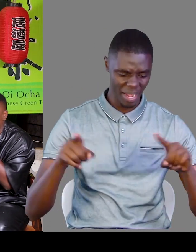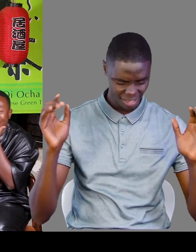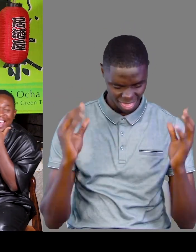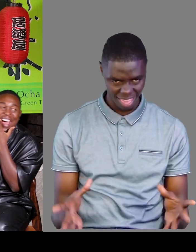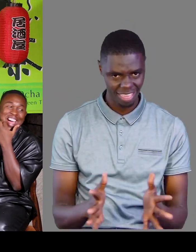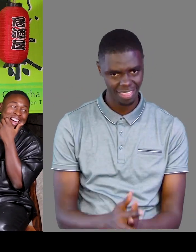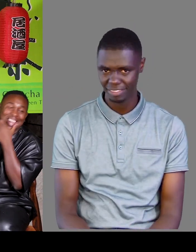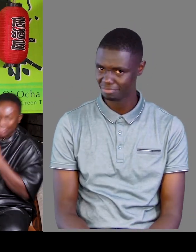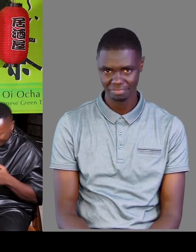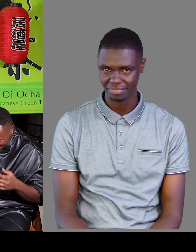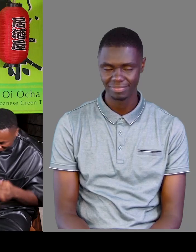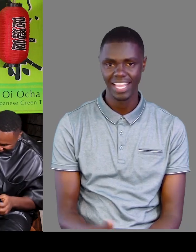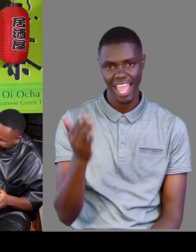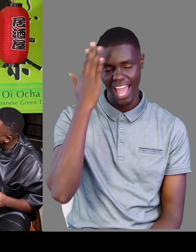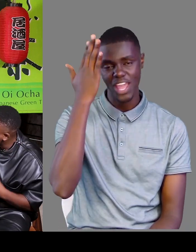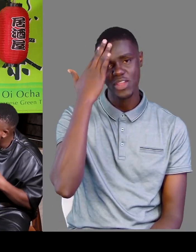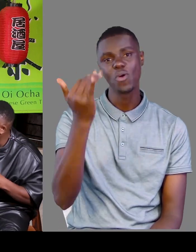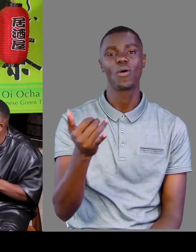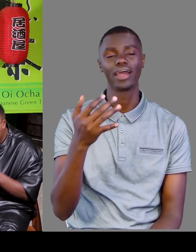anyway, najua mmoja.